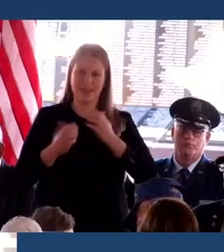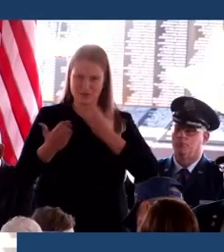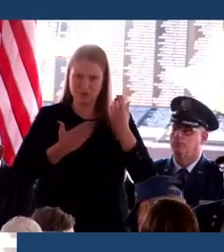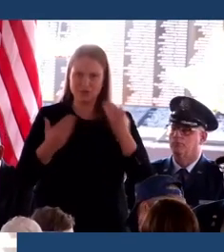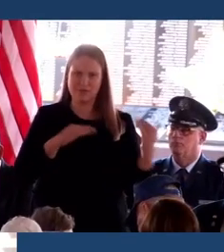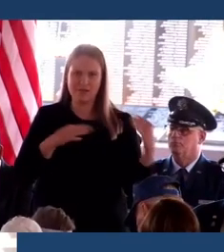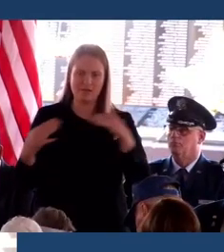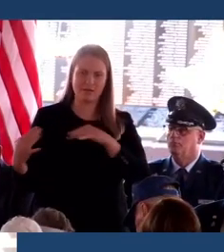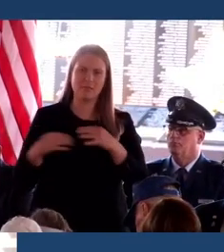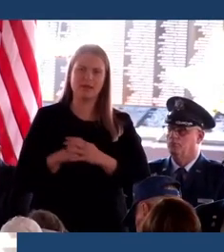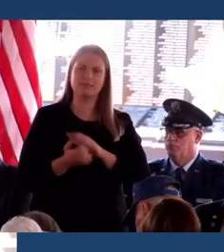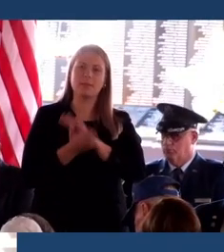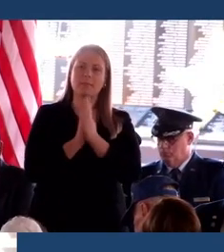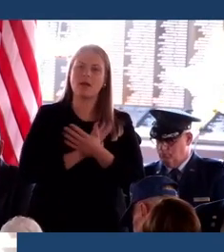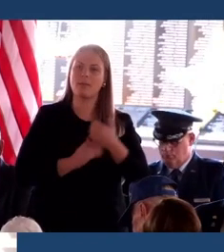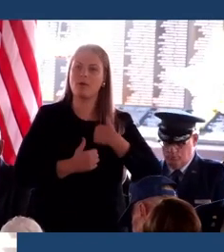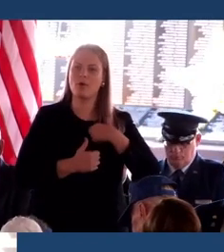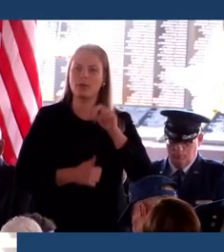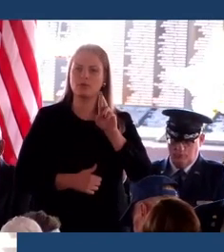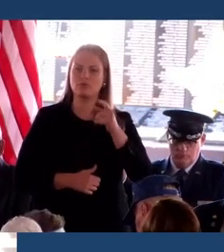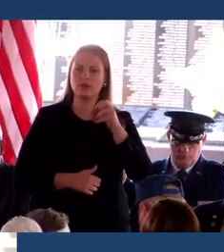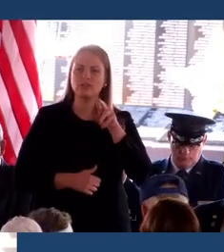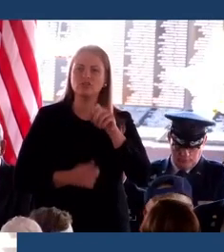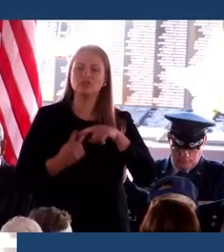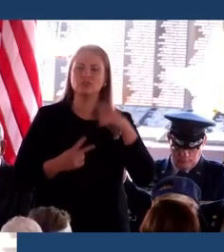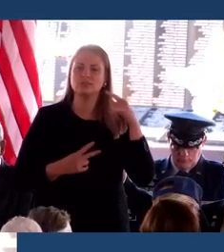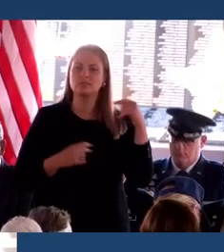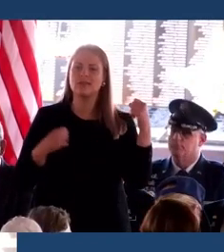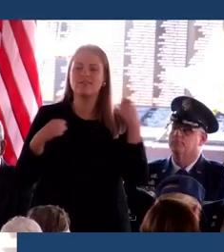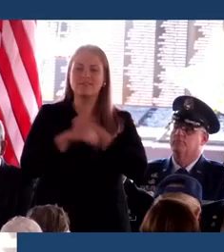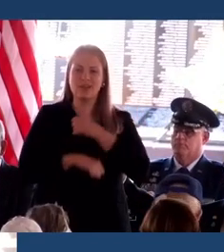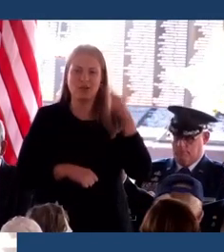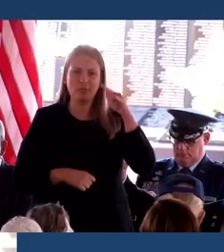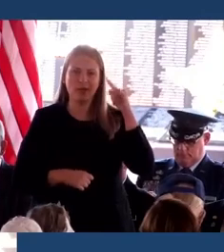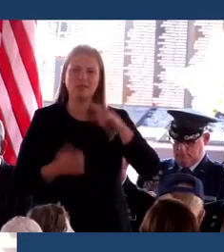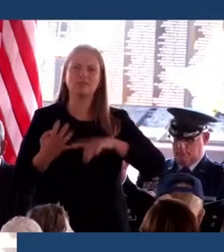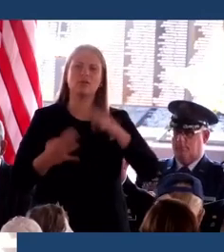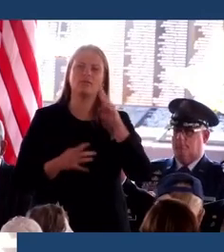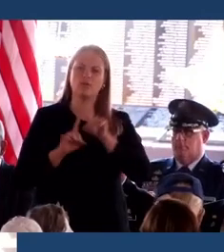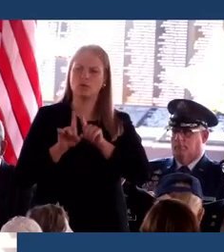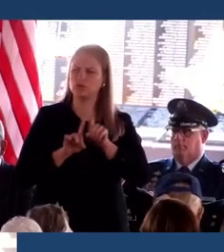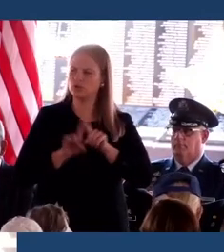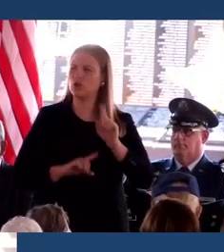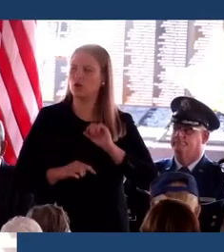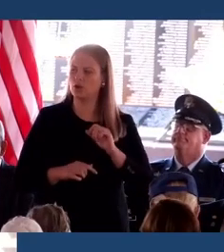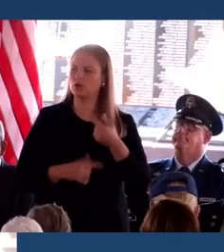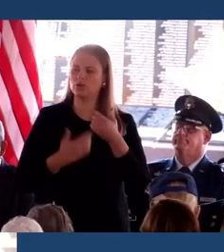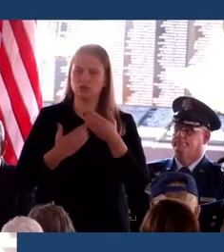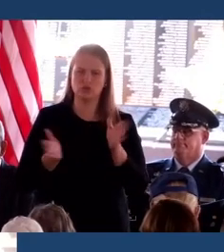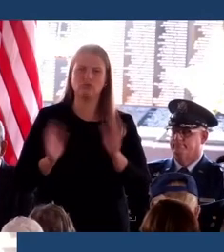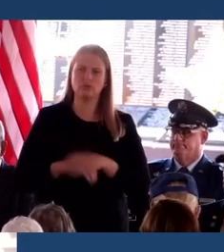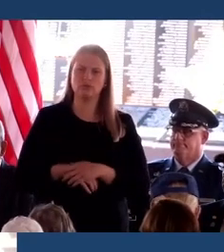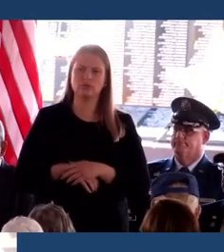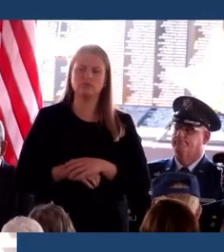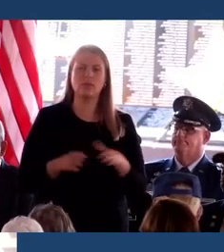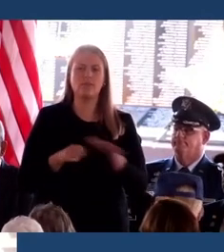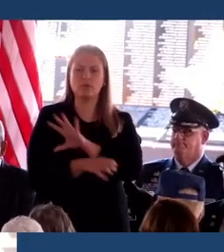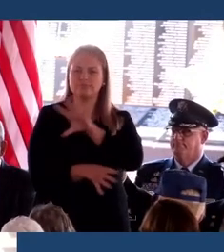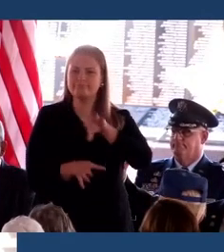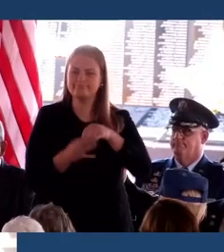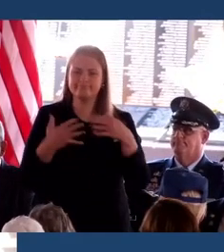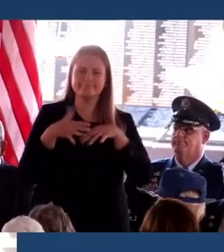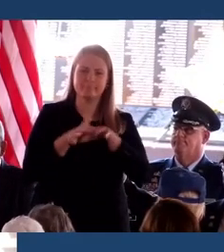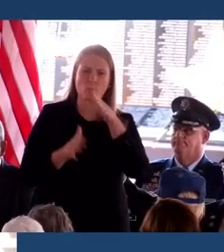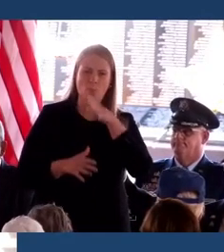combat roles, become Army Rangers, fighter pilots, and four-star generals. The full integration of women has made